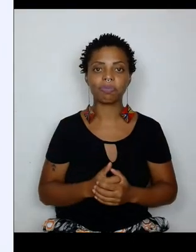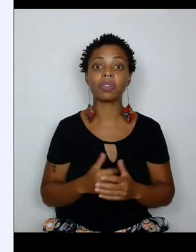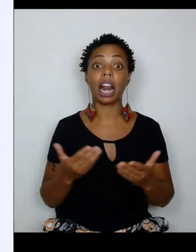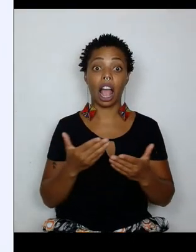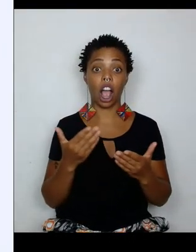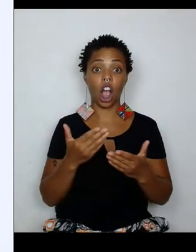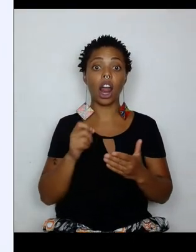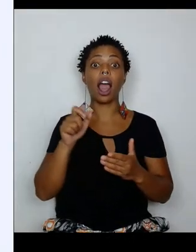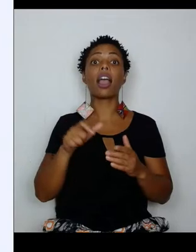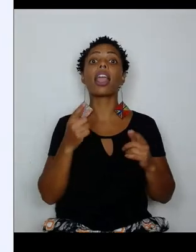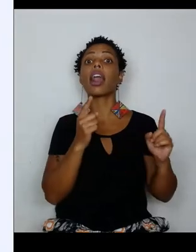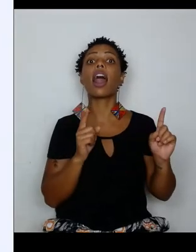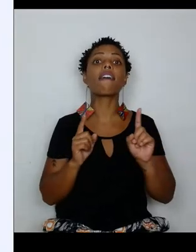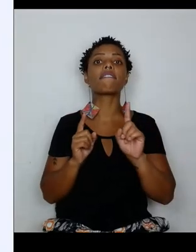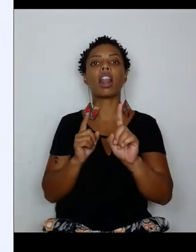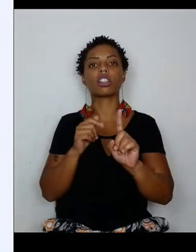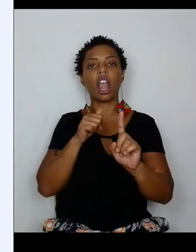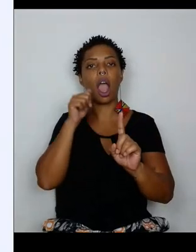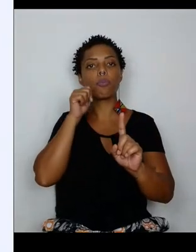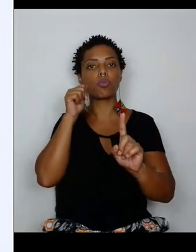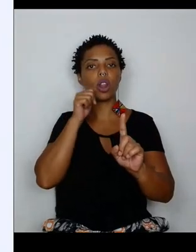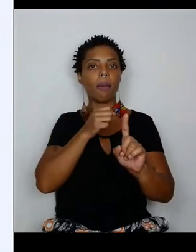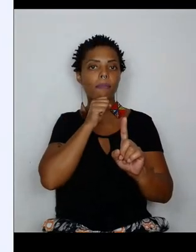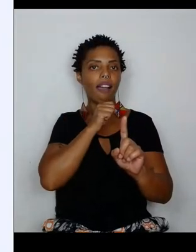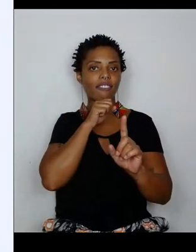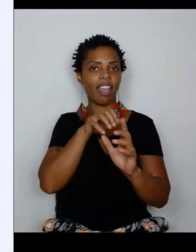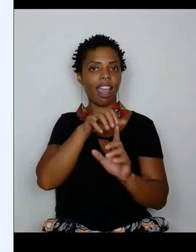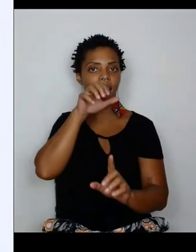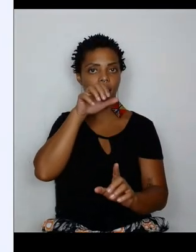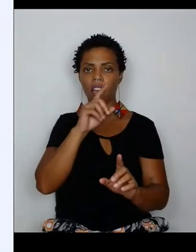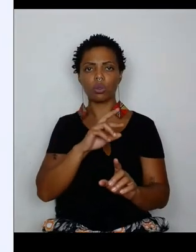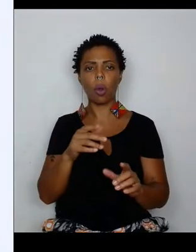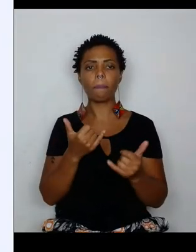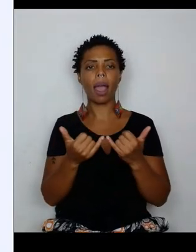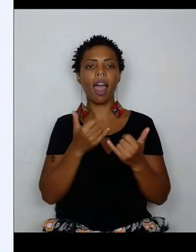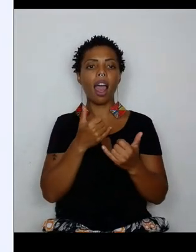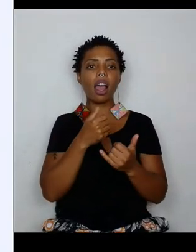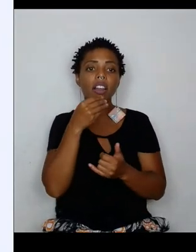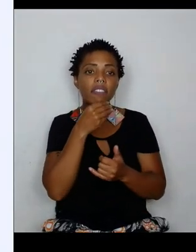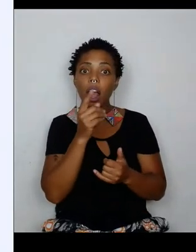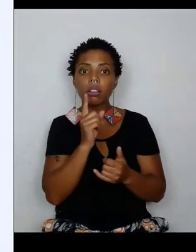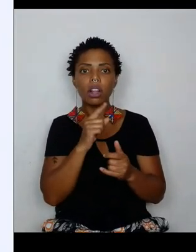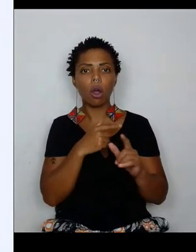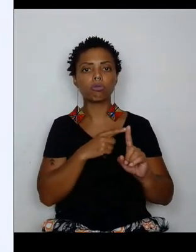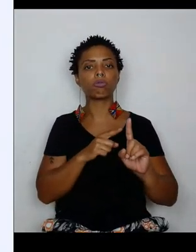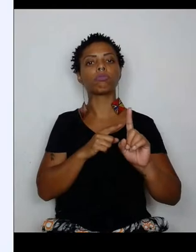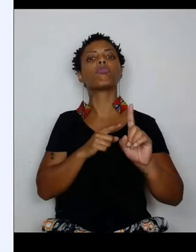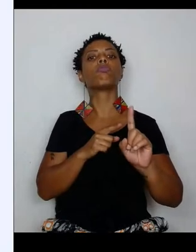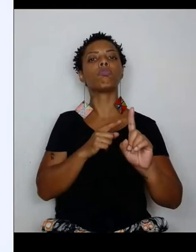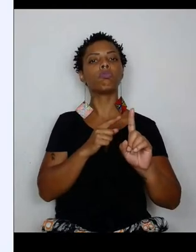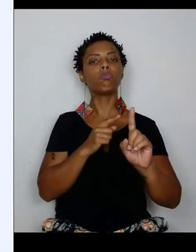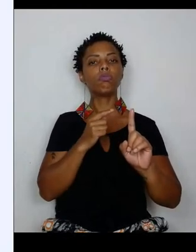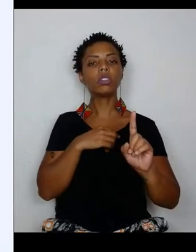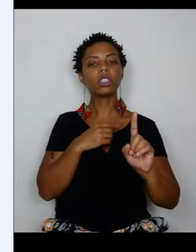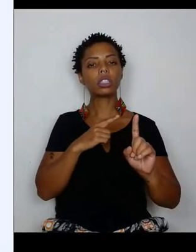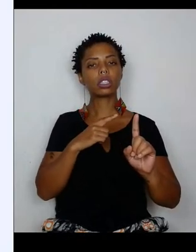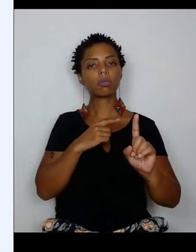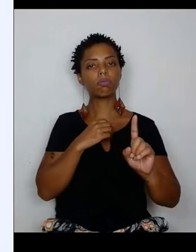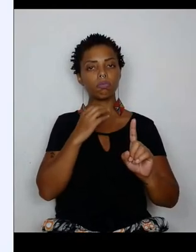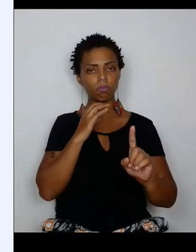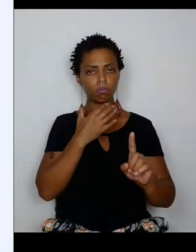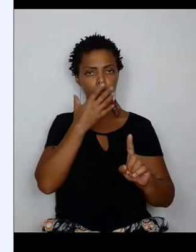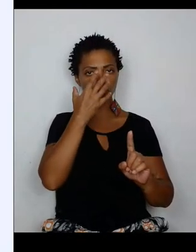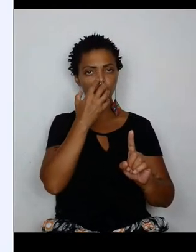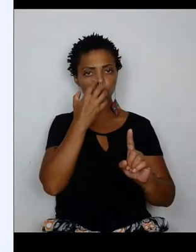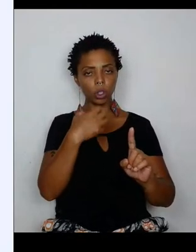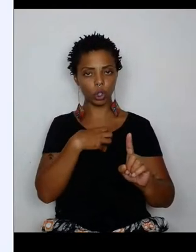space no longer frail in appearance but with strongly chiseled features accentuated she takes the lead